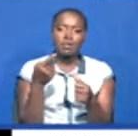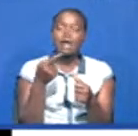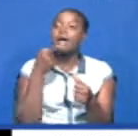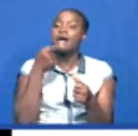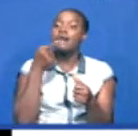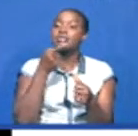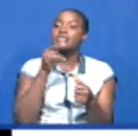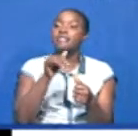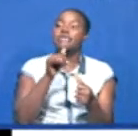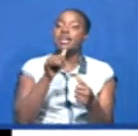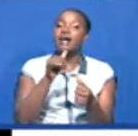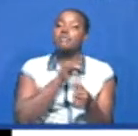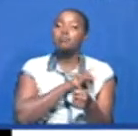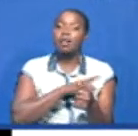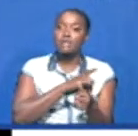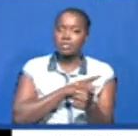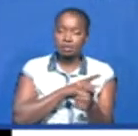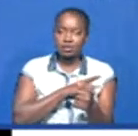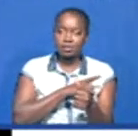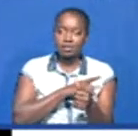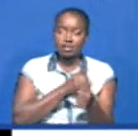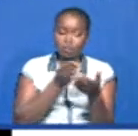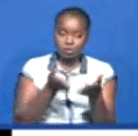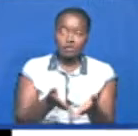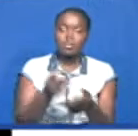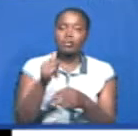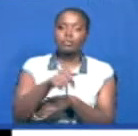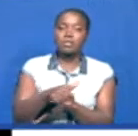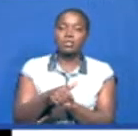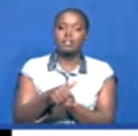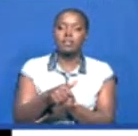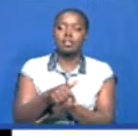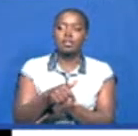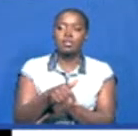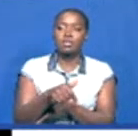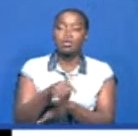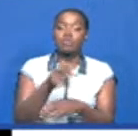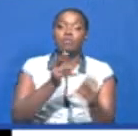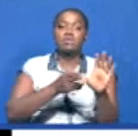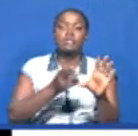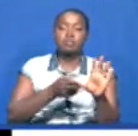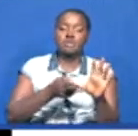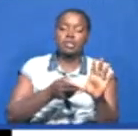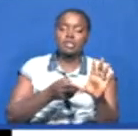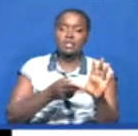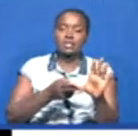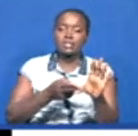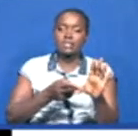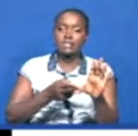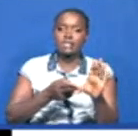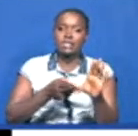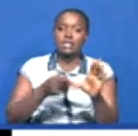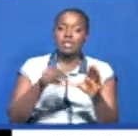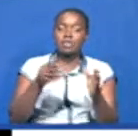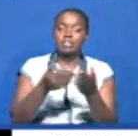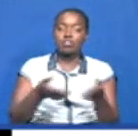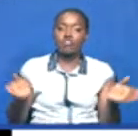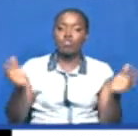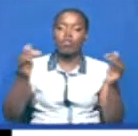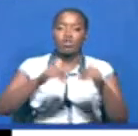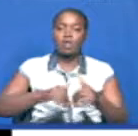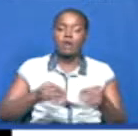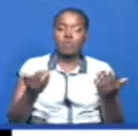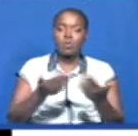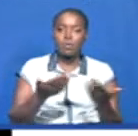I'm privileged to be here today, to be participating in this forum where we